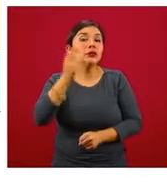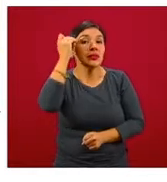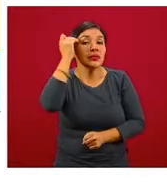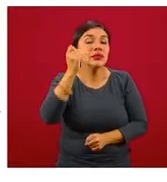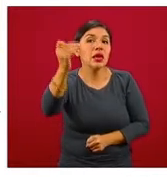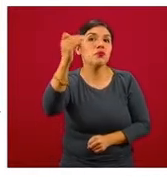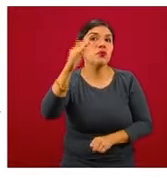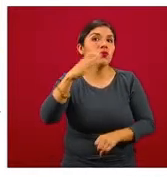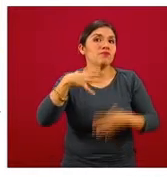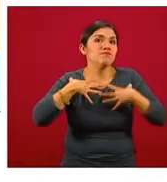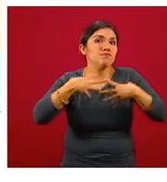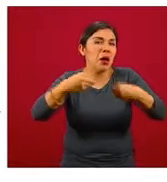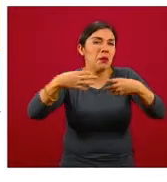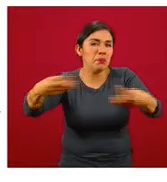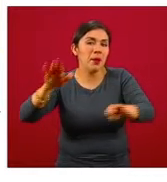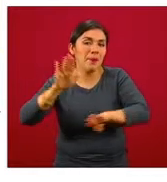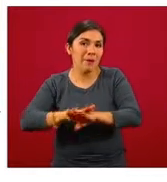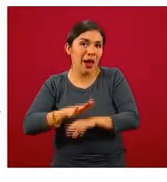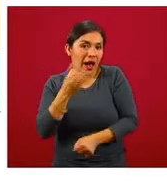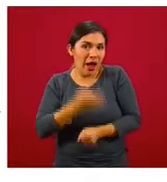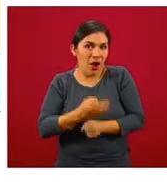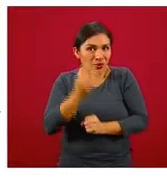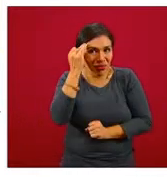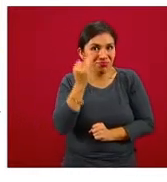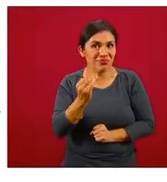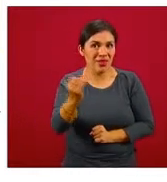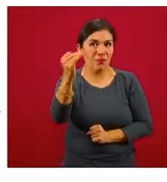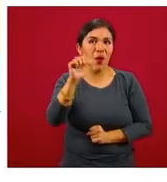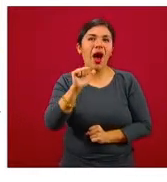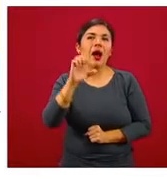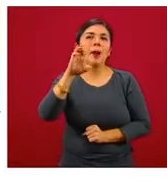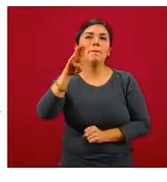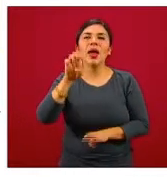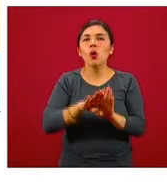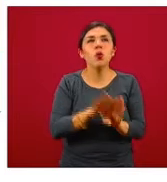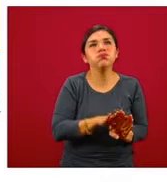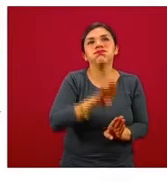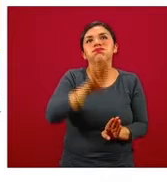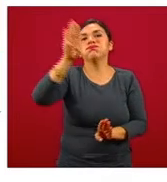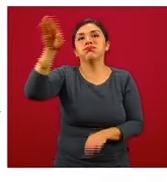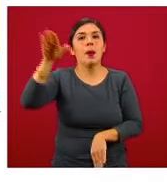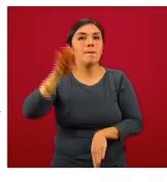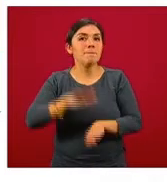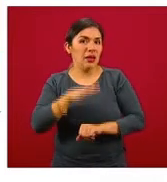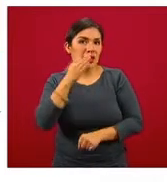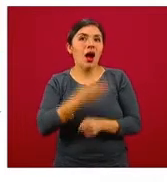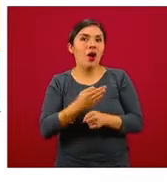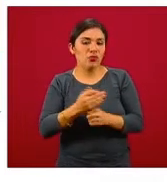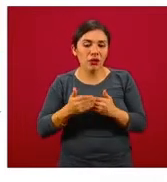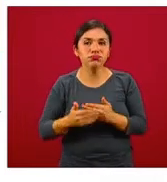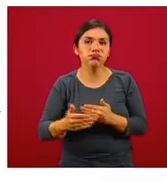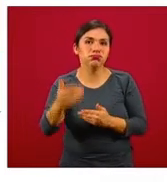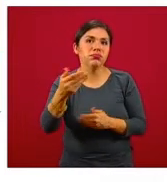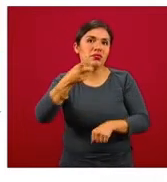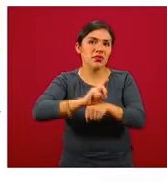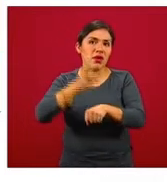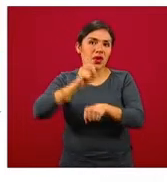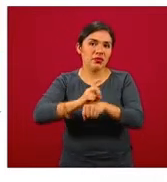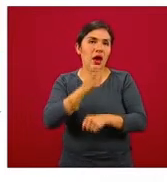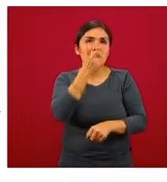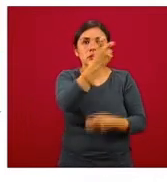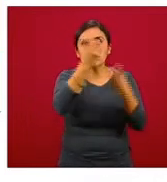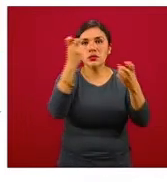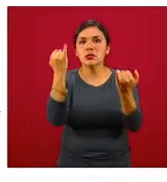mayor expresión especially de when la we're at epidemia, the es almost decir, en el AME peak o en el of pico, this como ha sido el pandemic. caso de ya algunas de estas